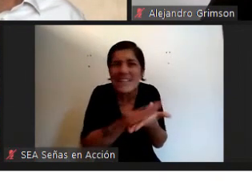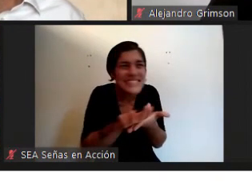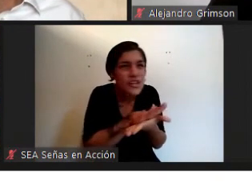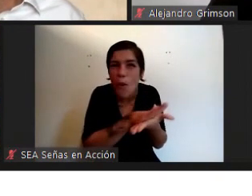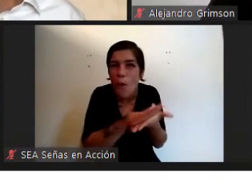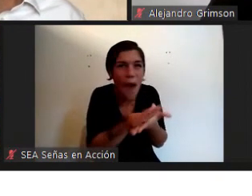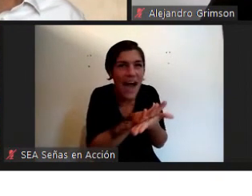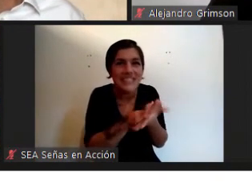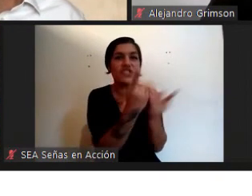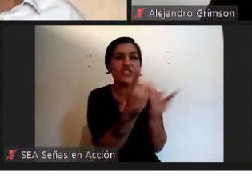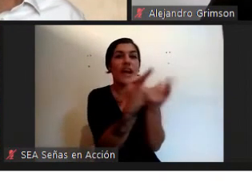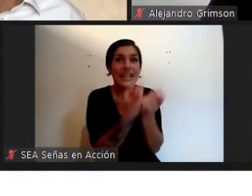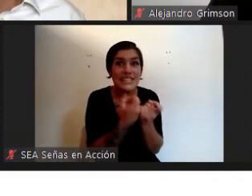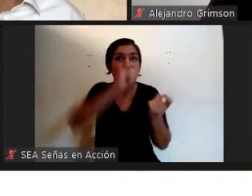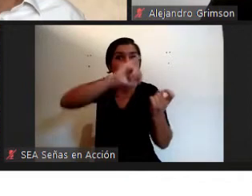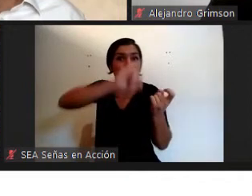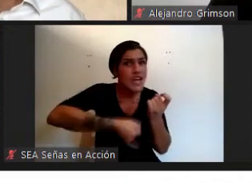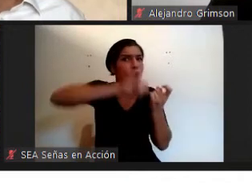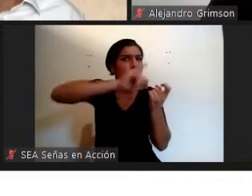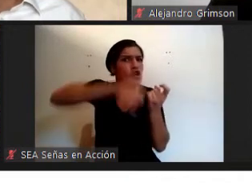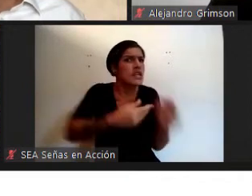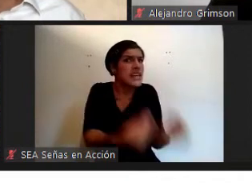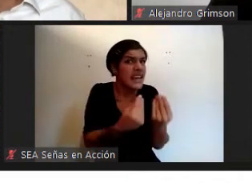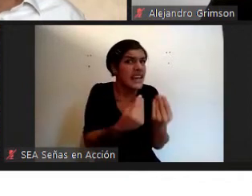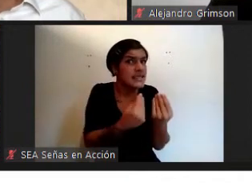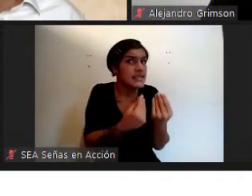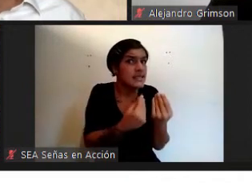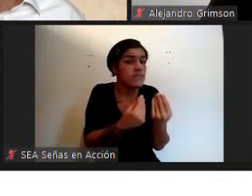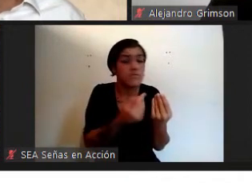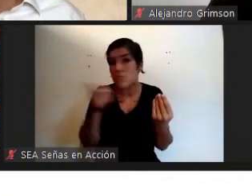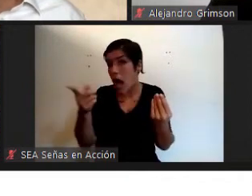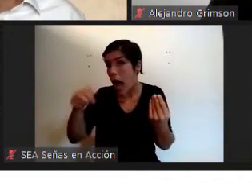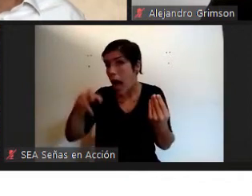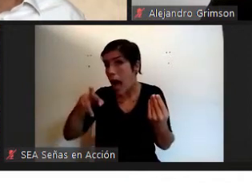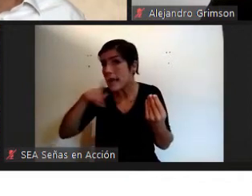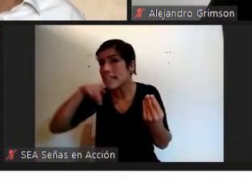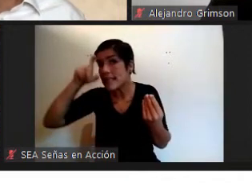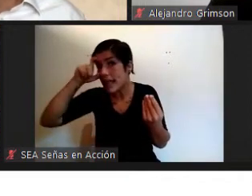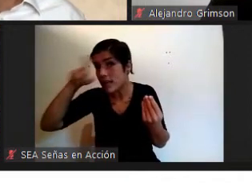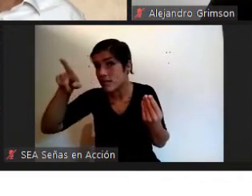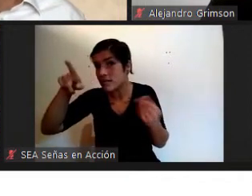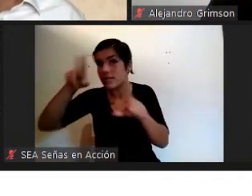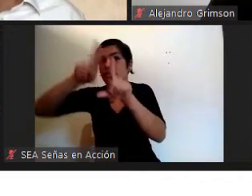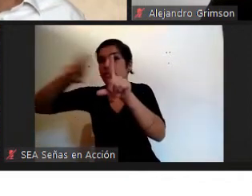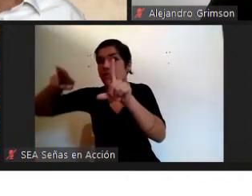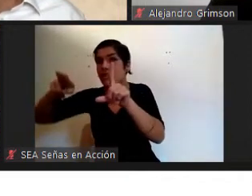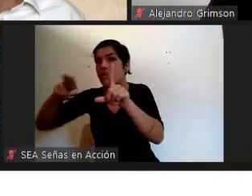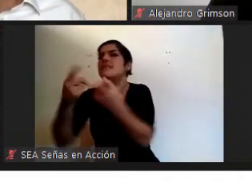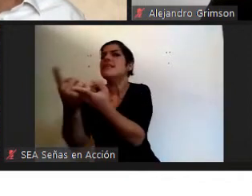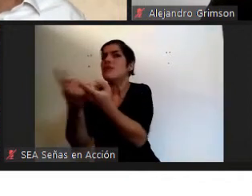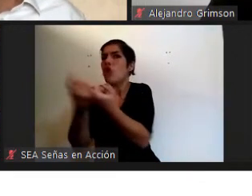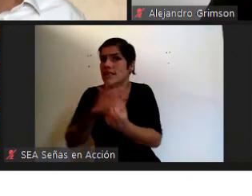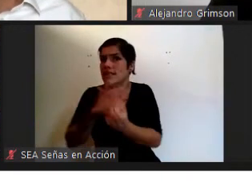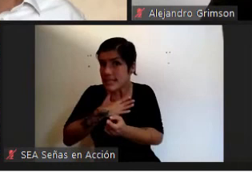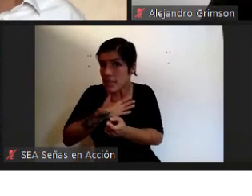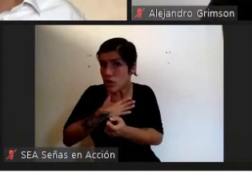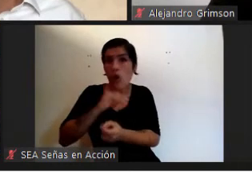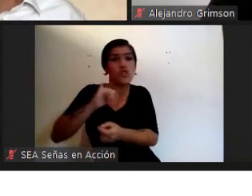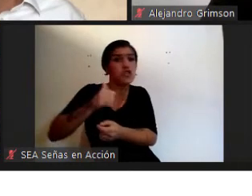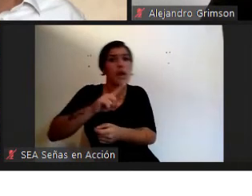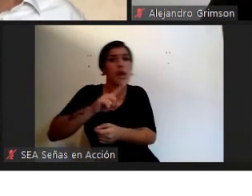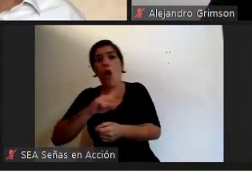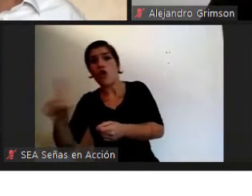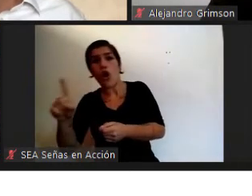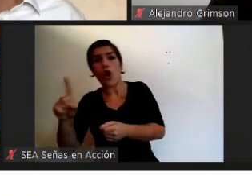not really necessary when confronted to life or death? How about being necessary? We have to deserve